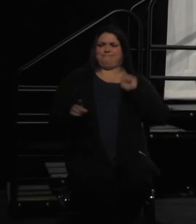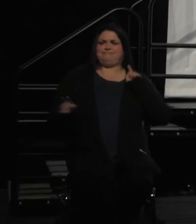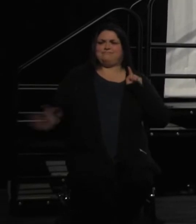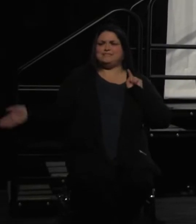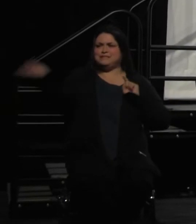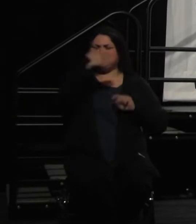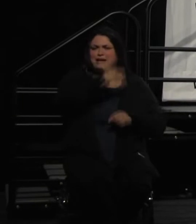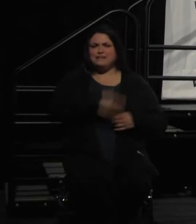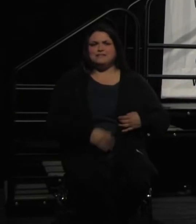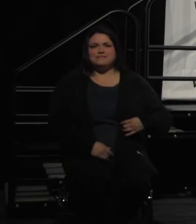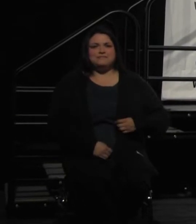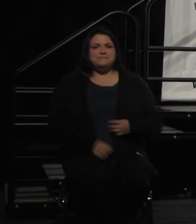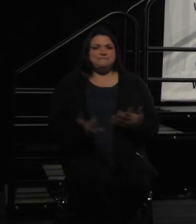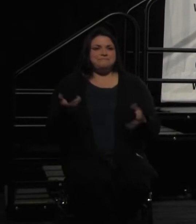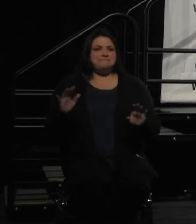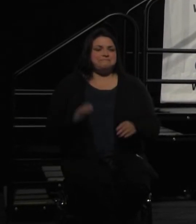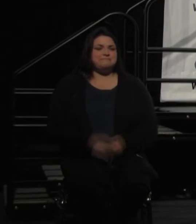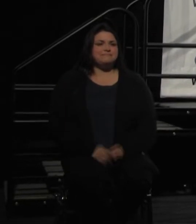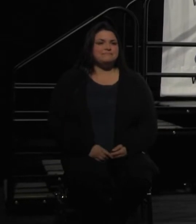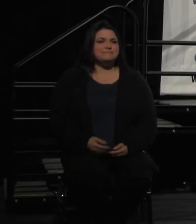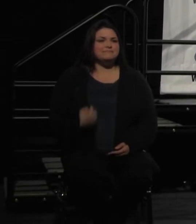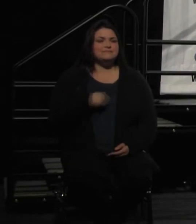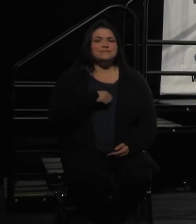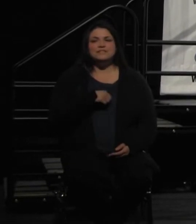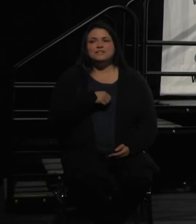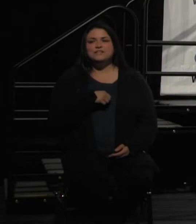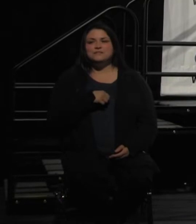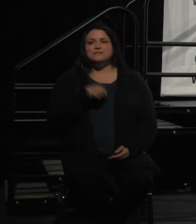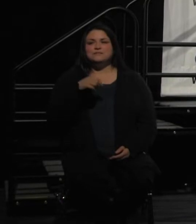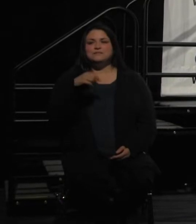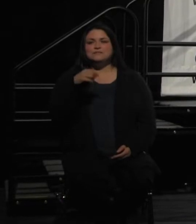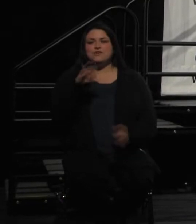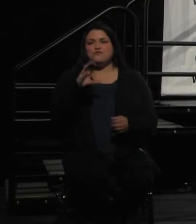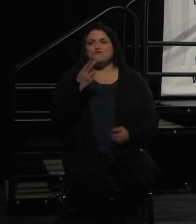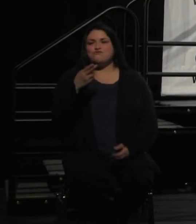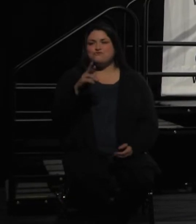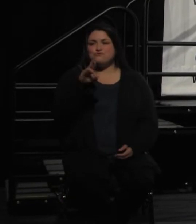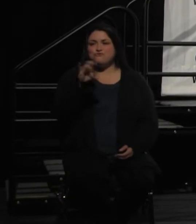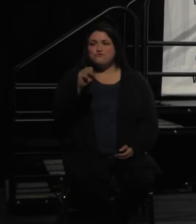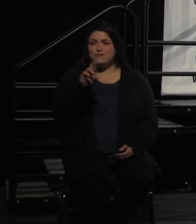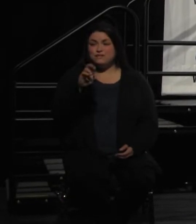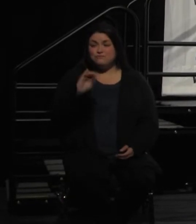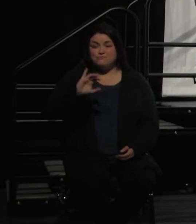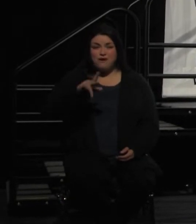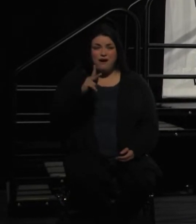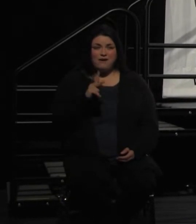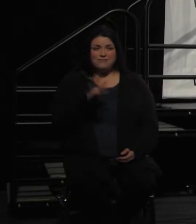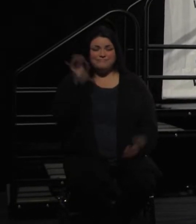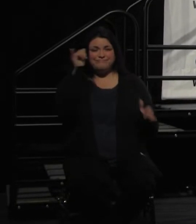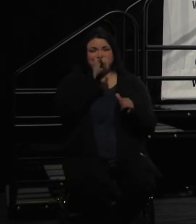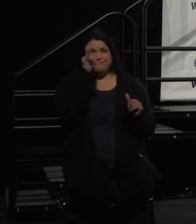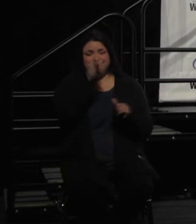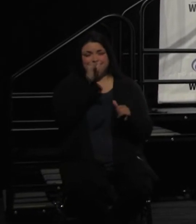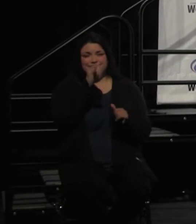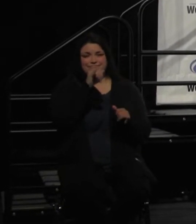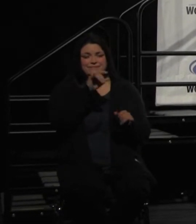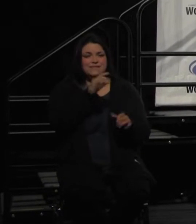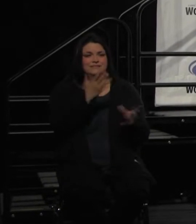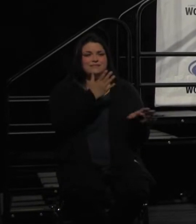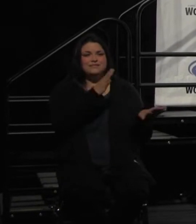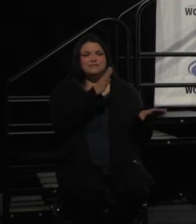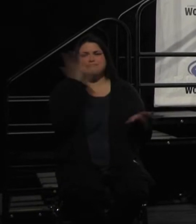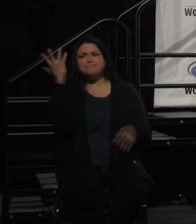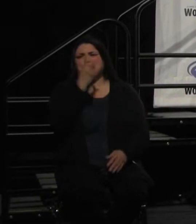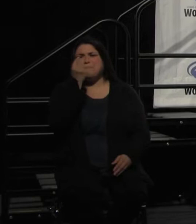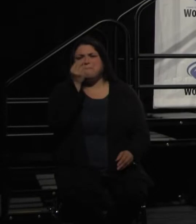in the head. So Chris Rock, he was lucky he picked Chris because Chris is such a mellow, beautiful little